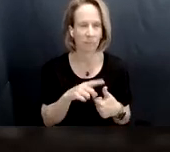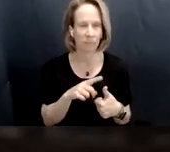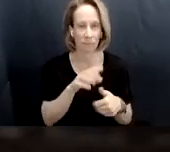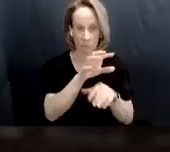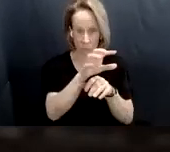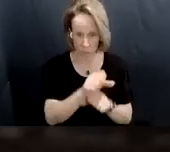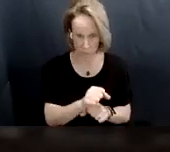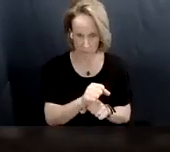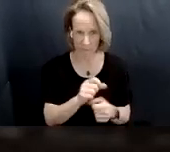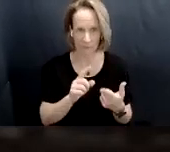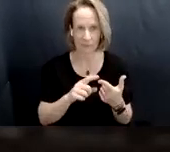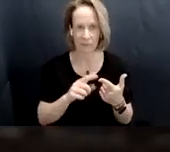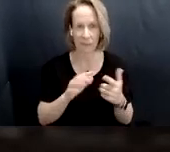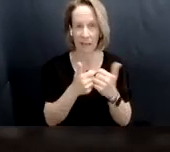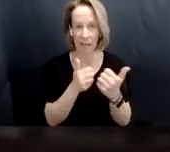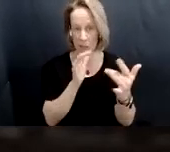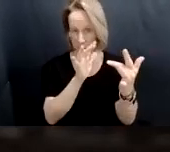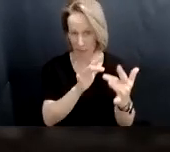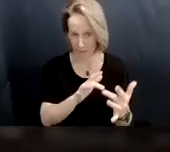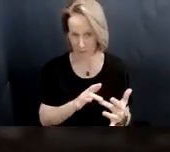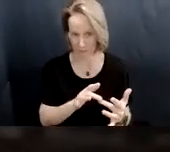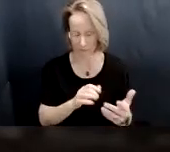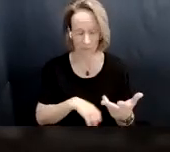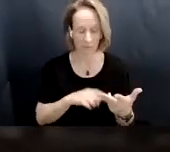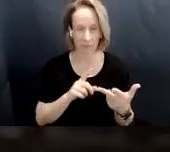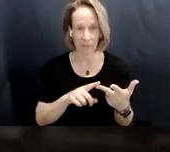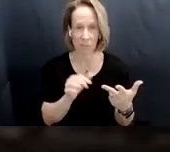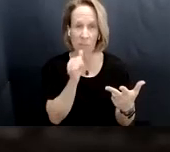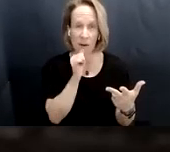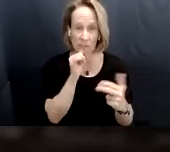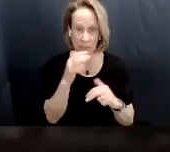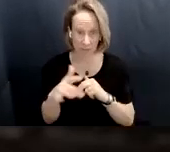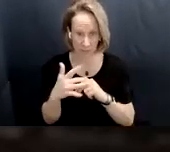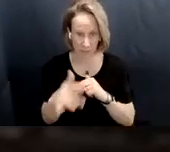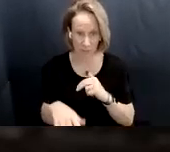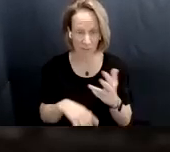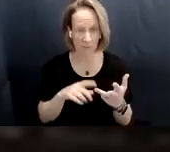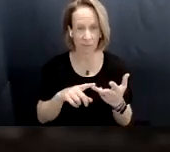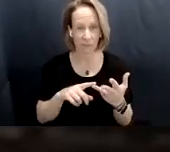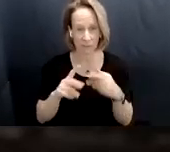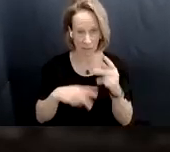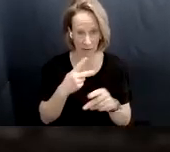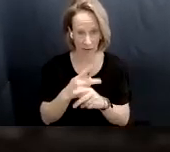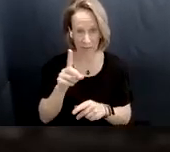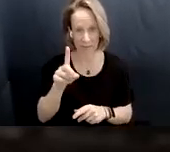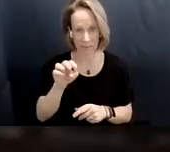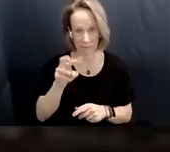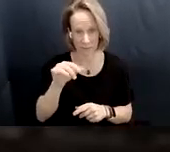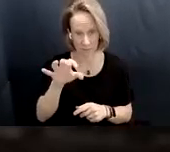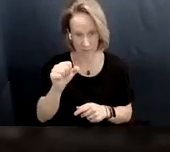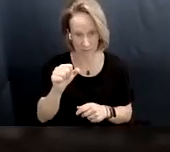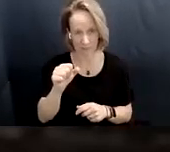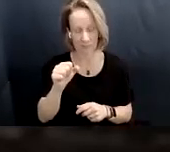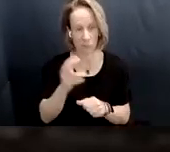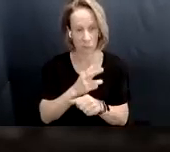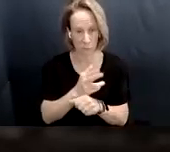of contact, privacy and availability, types of devices being used, frequently used